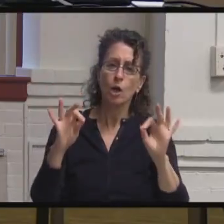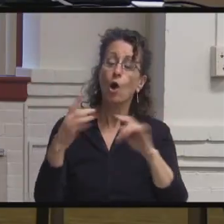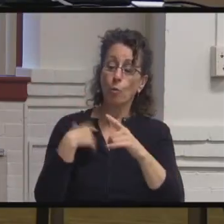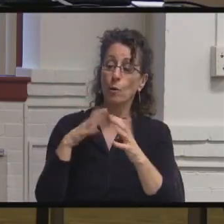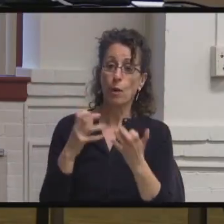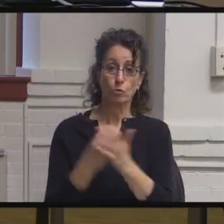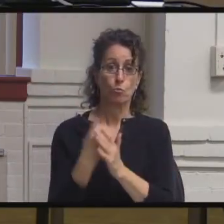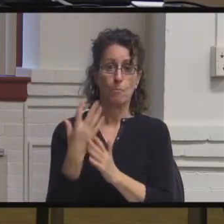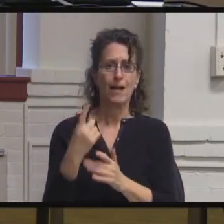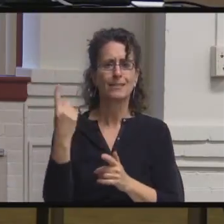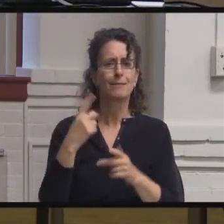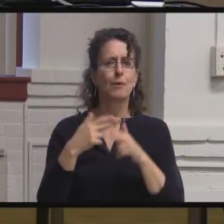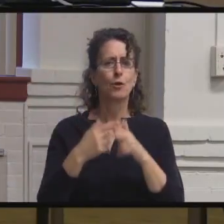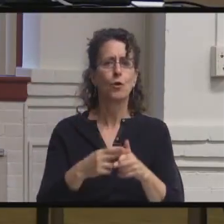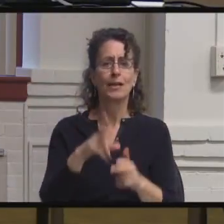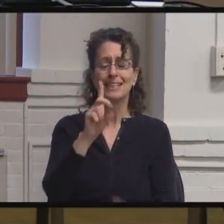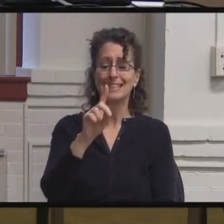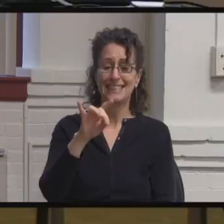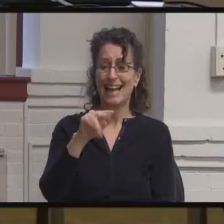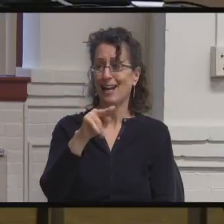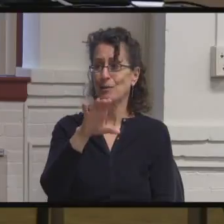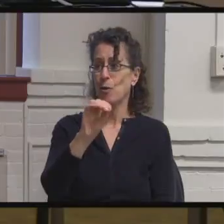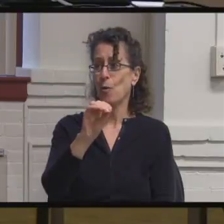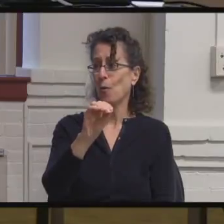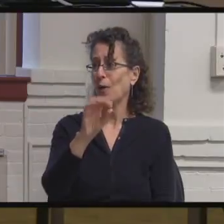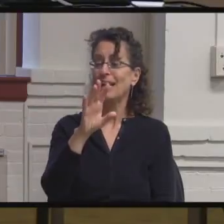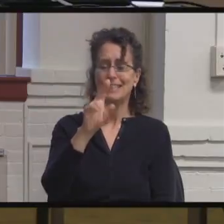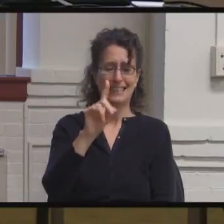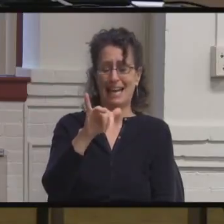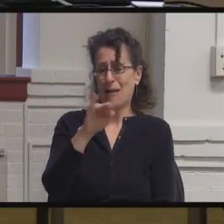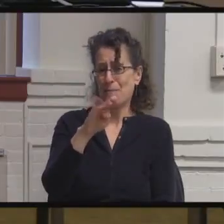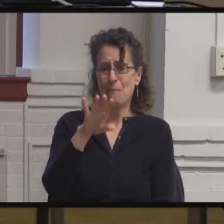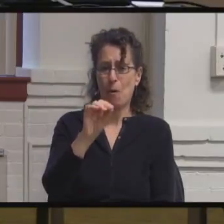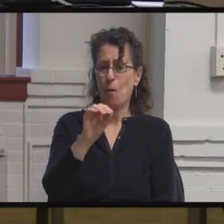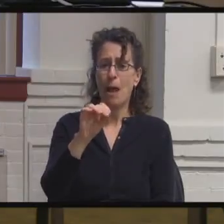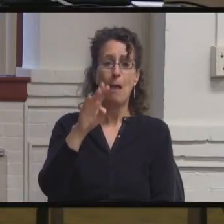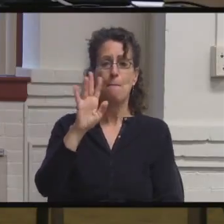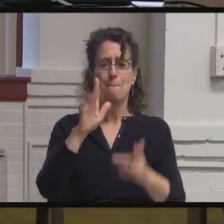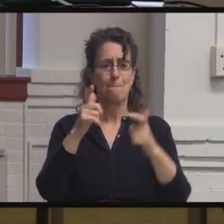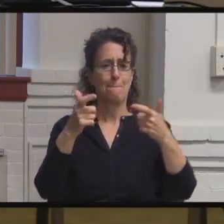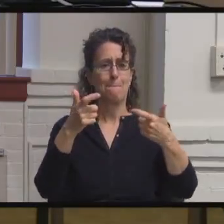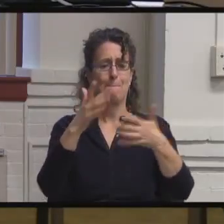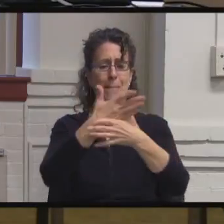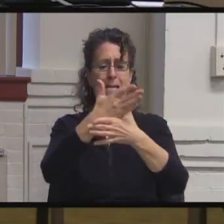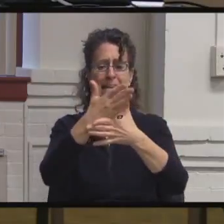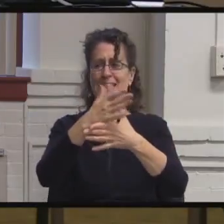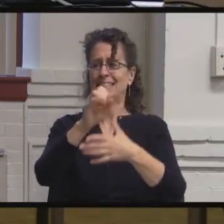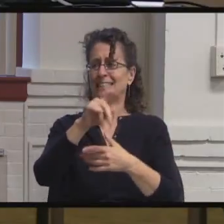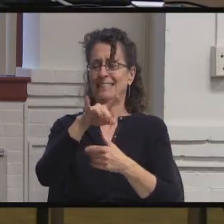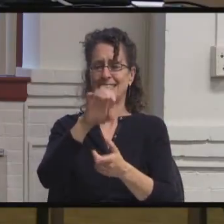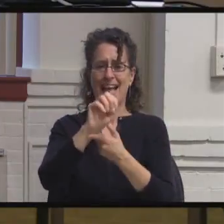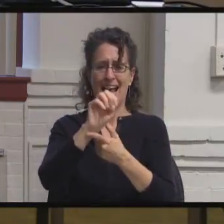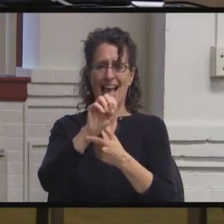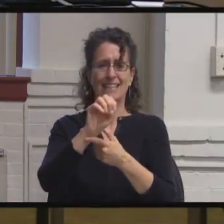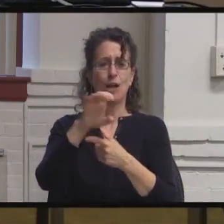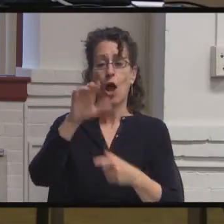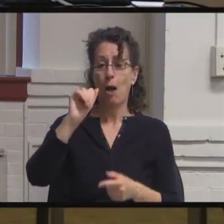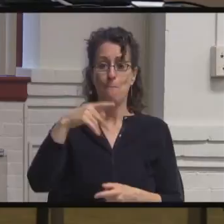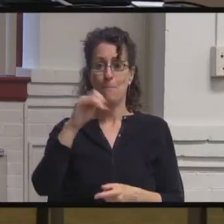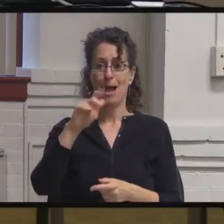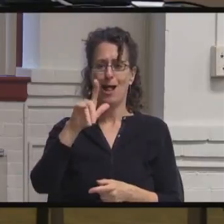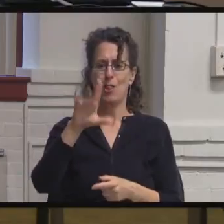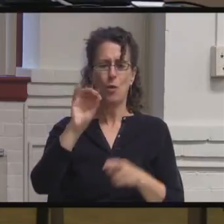Apollo piece of equipment. Basically, it's a funnel with, and it's probably, you have it in your